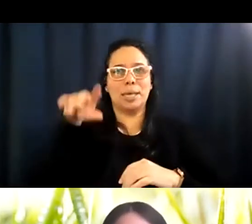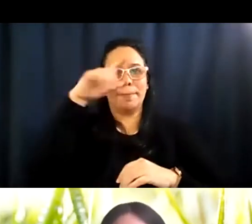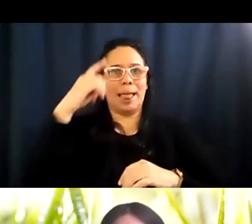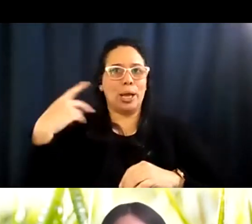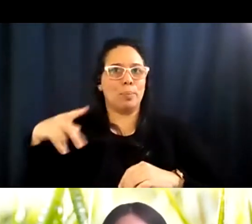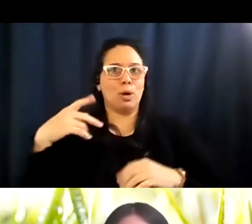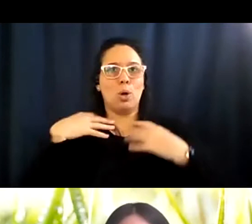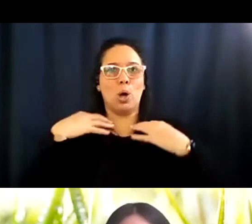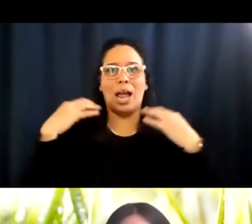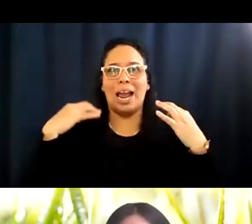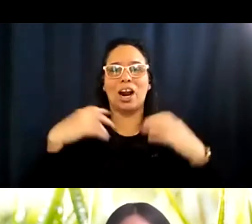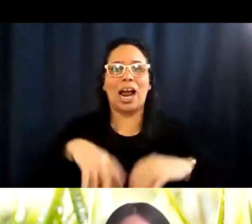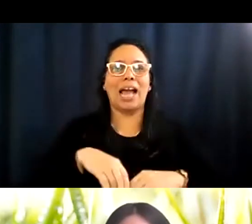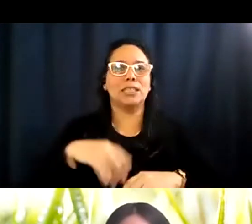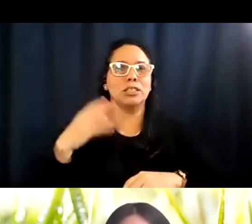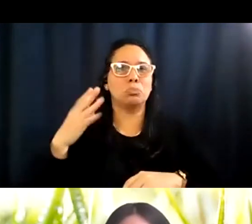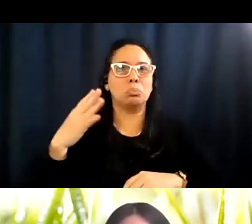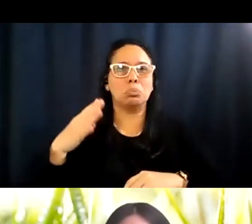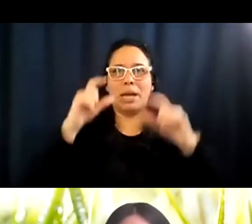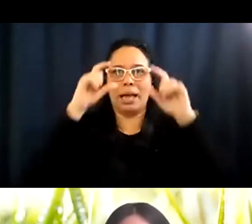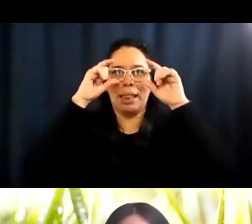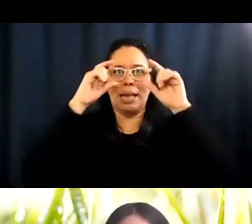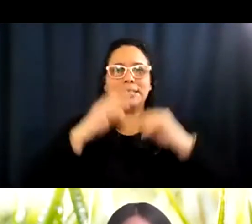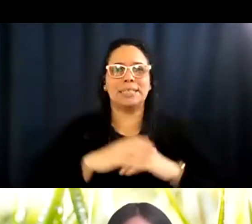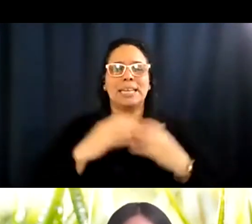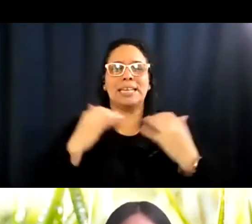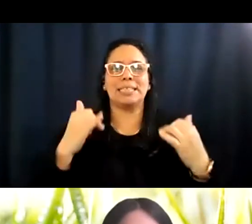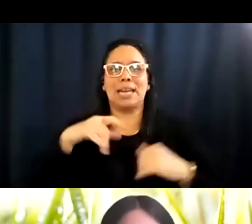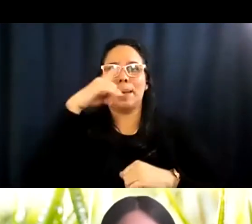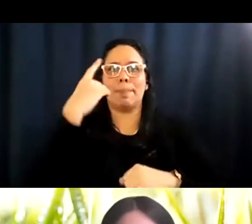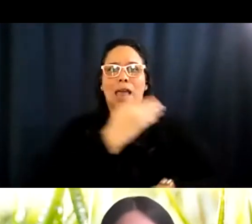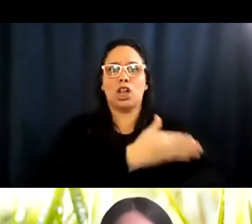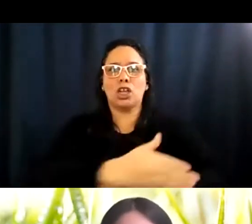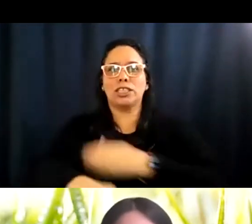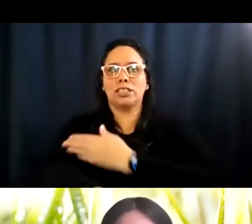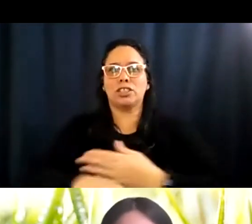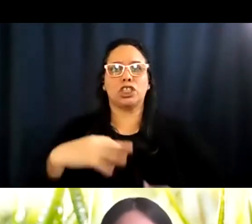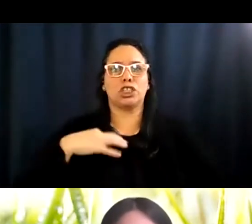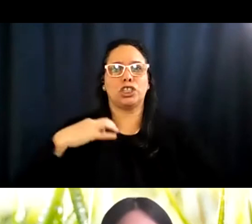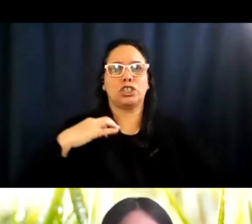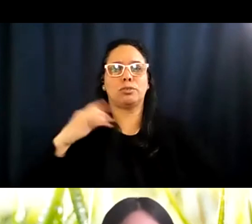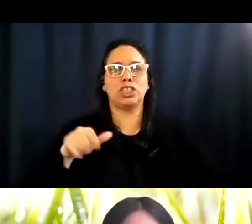print glasses. Today, she is wearing a black long sleeve shirt. Aisha will be introducing Andrea.